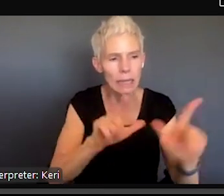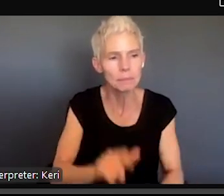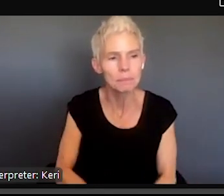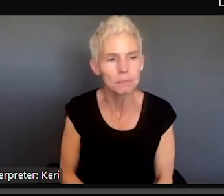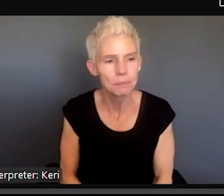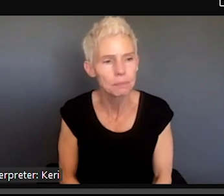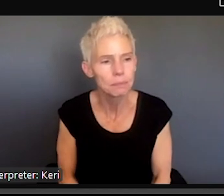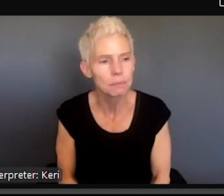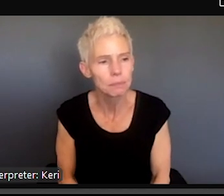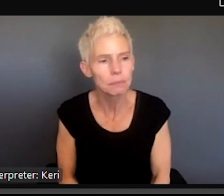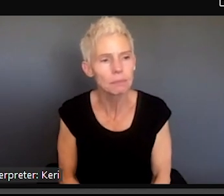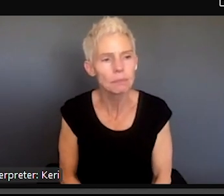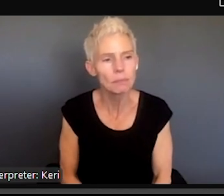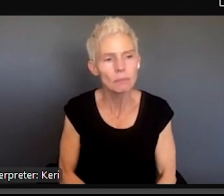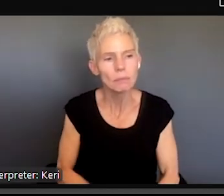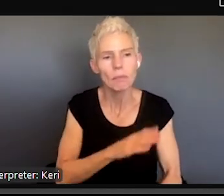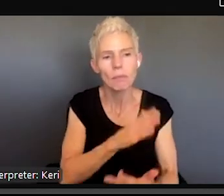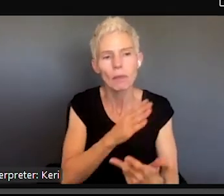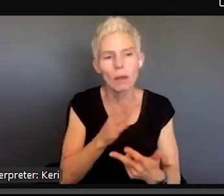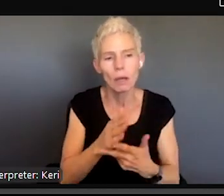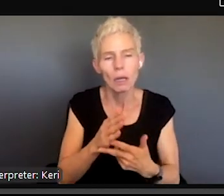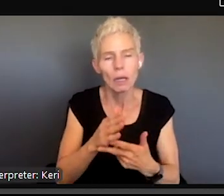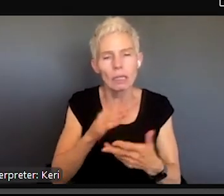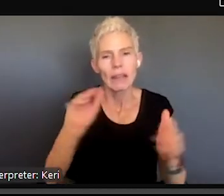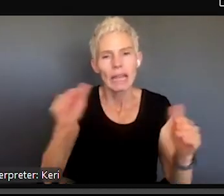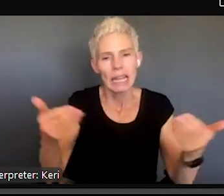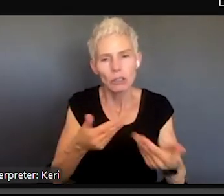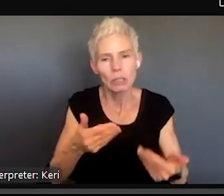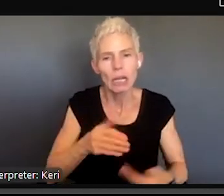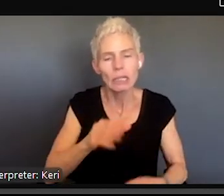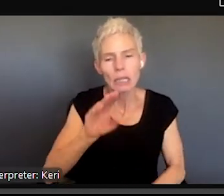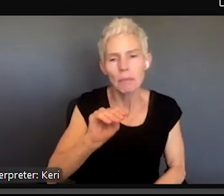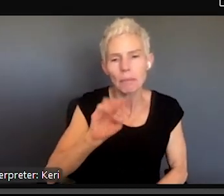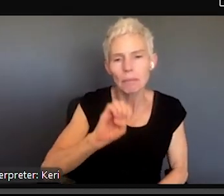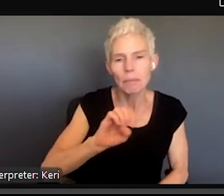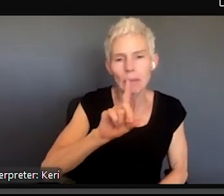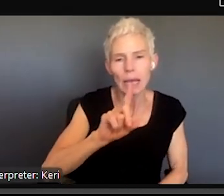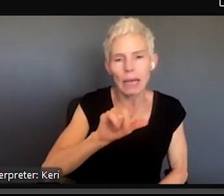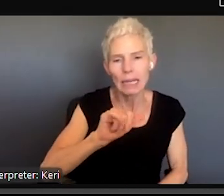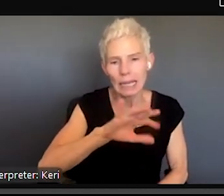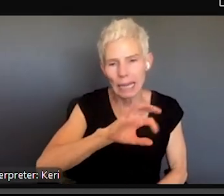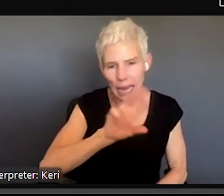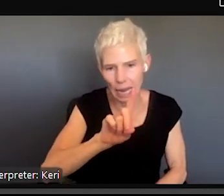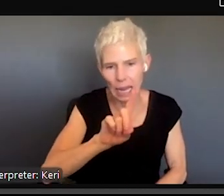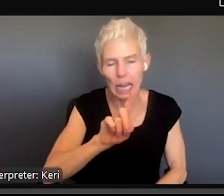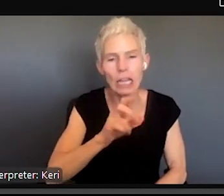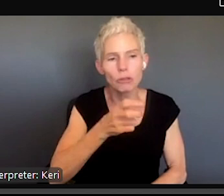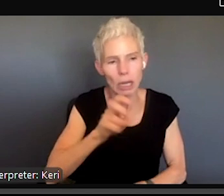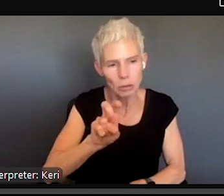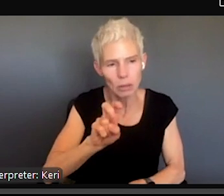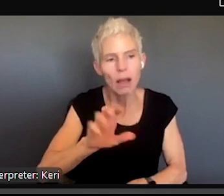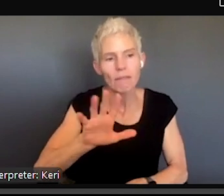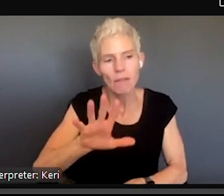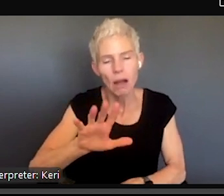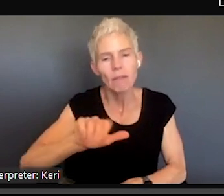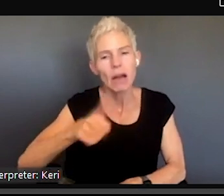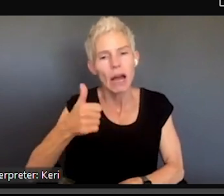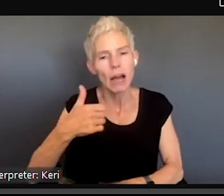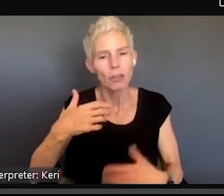All right, with the introduction of Medicaid transformation in 5 other health plans, there's